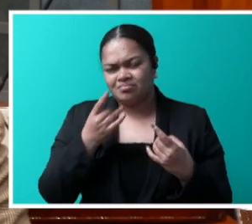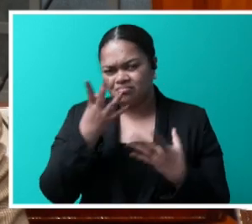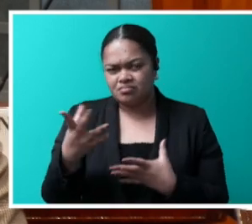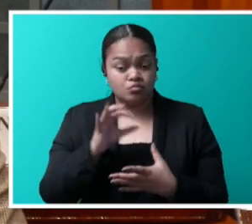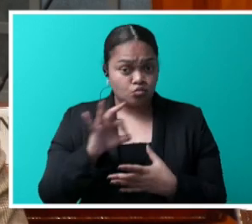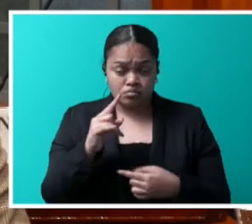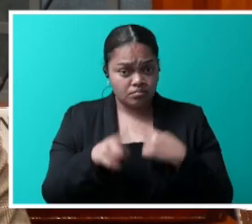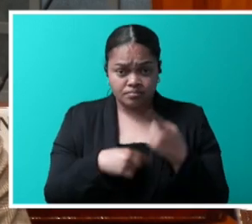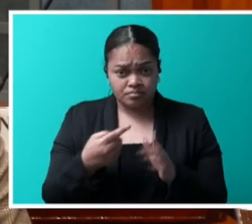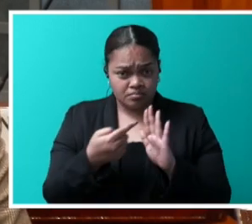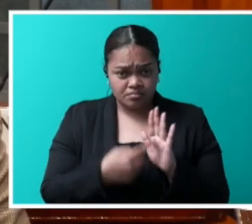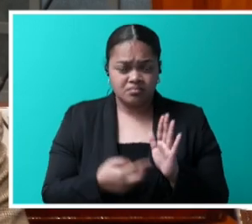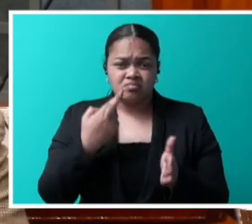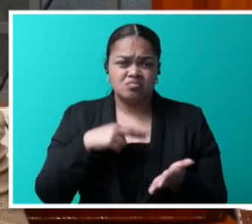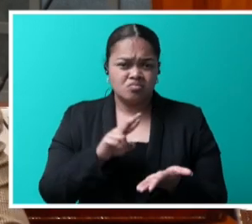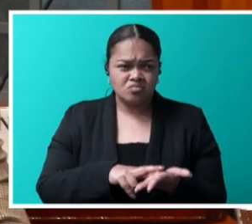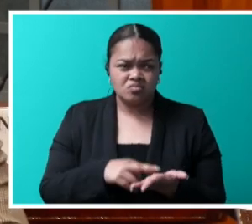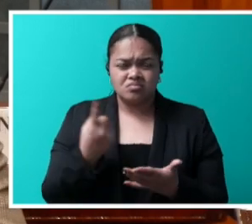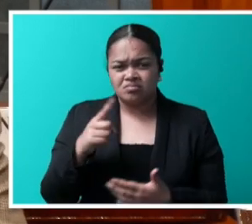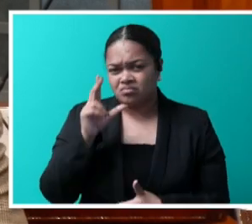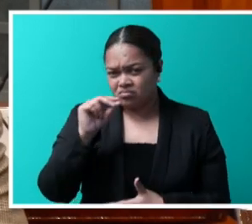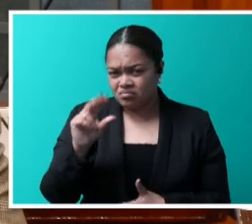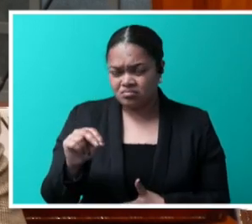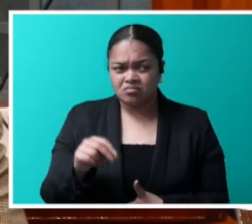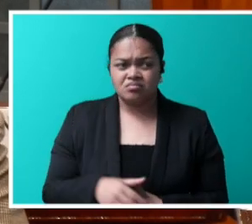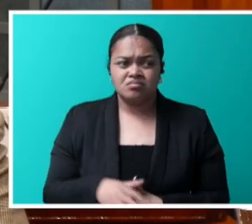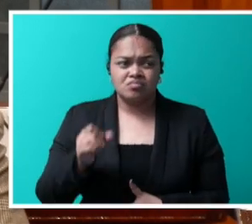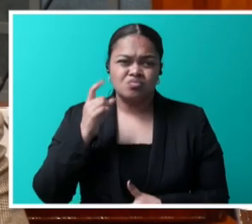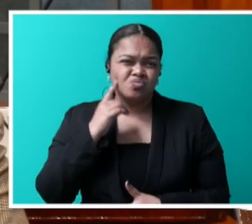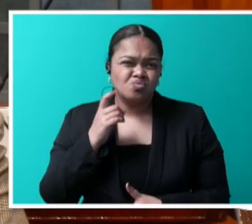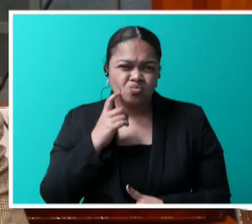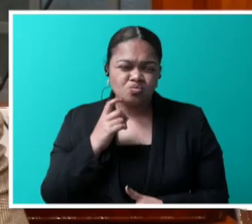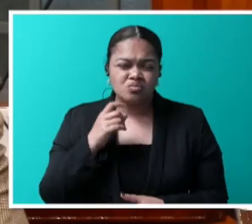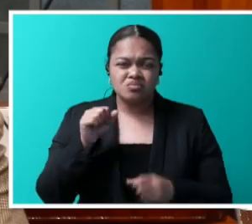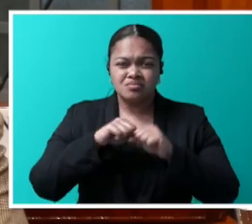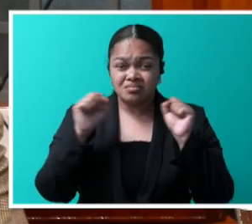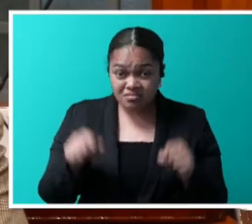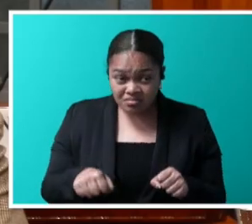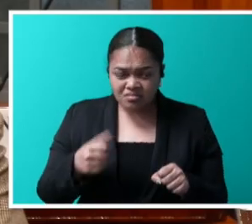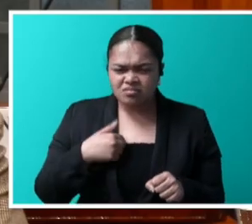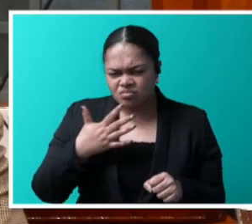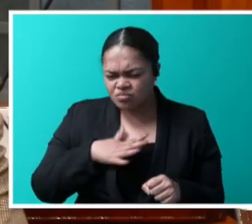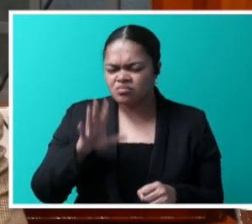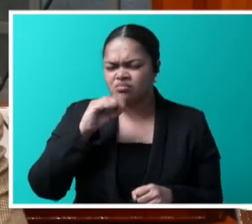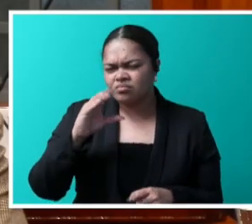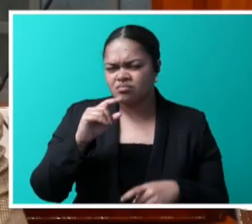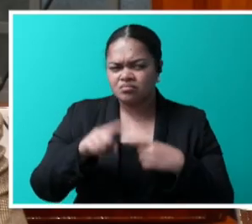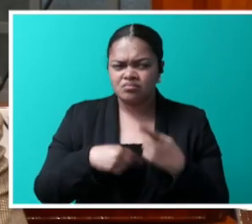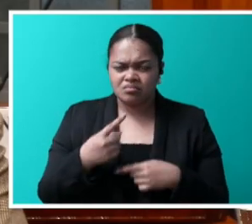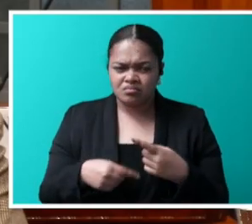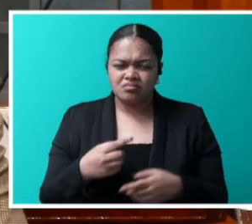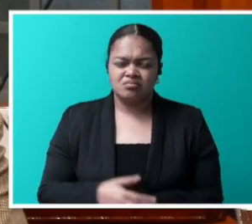report and the capability of our groundwater systems in Fiji, but I also want to speak about how certain they